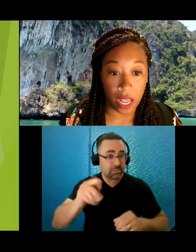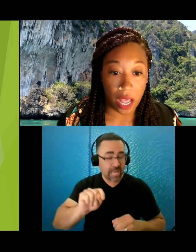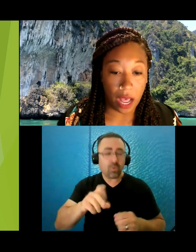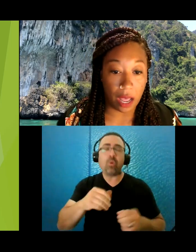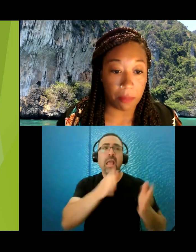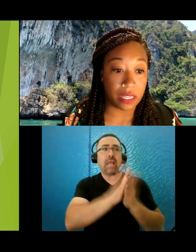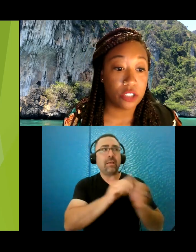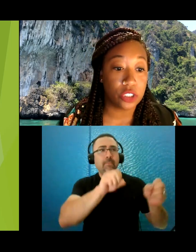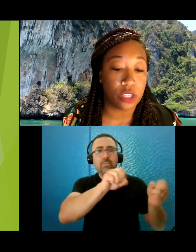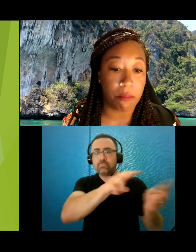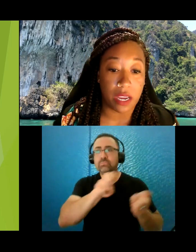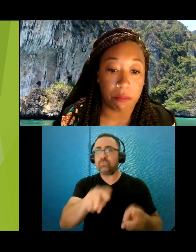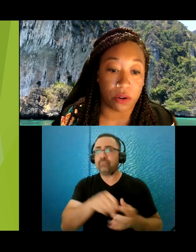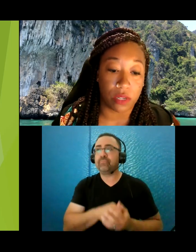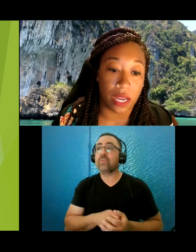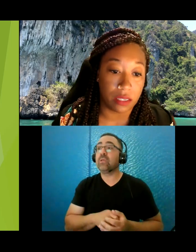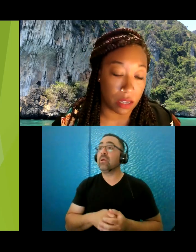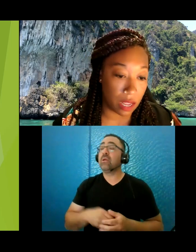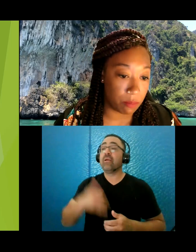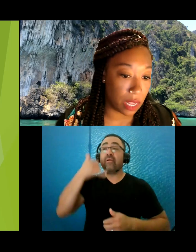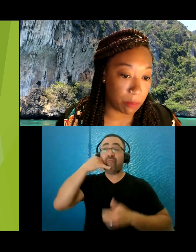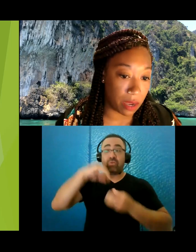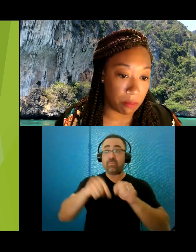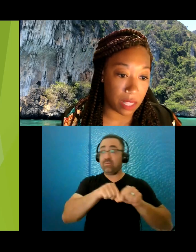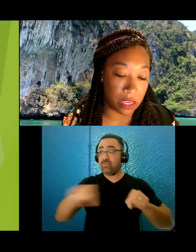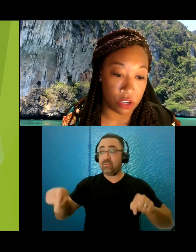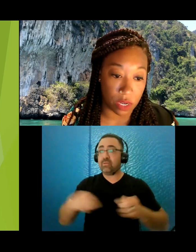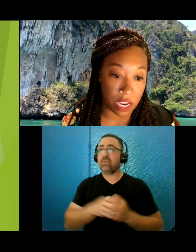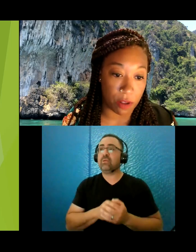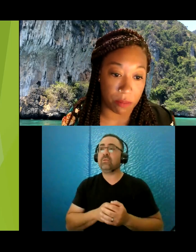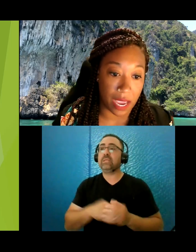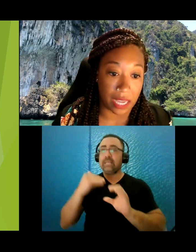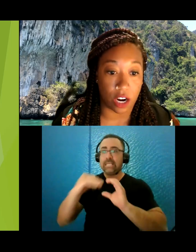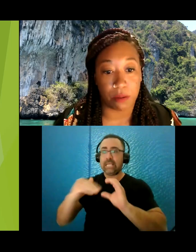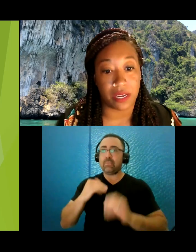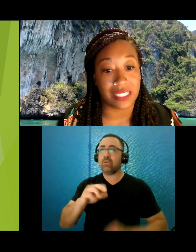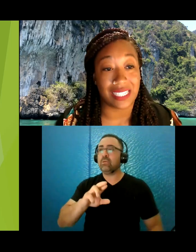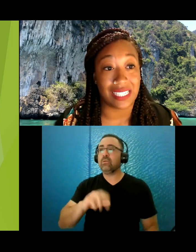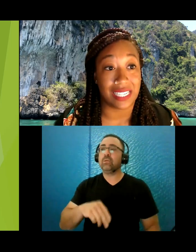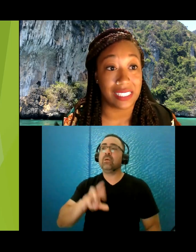chat. And then here's just our main bureau line at the bottom. And then you can email me at